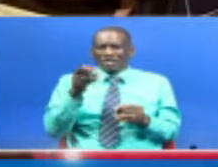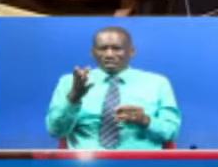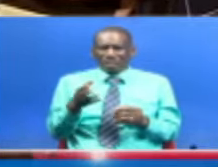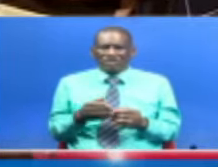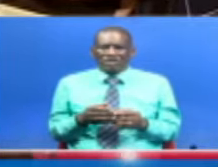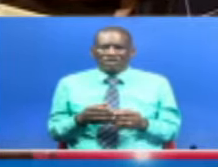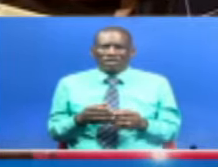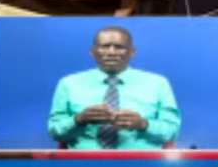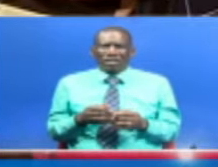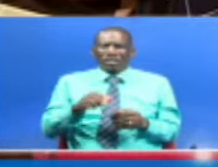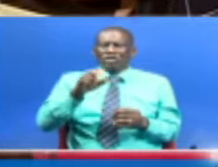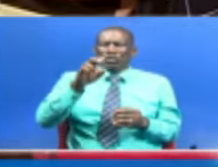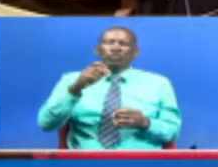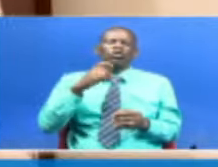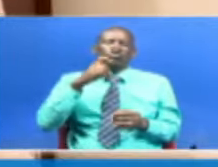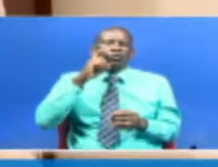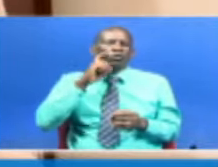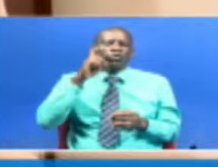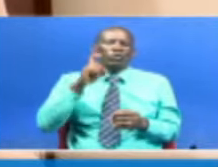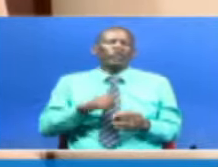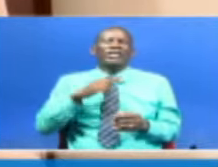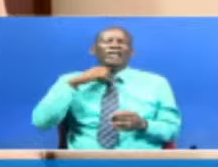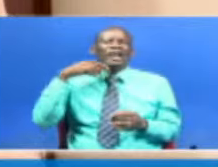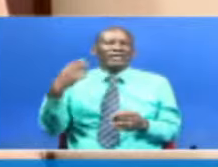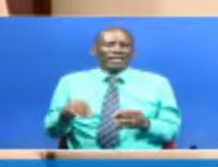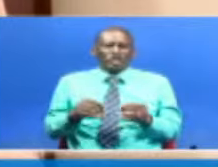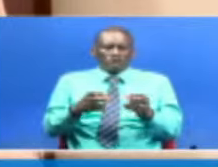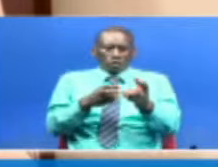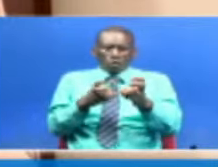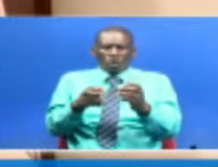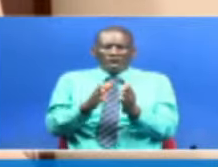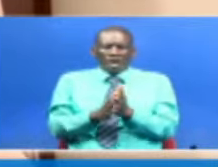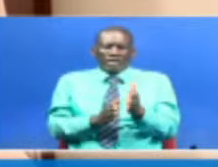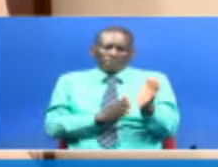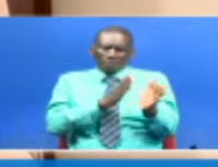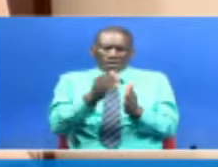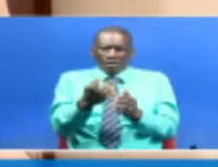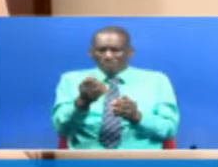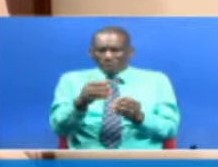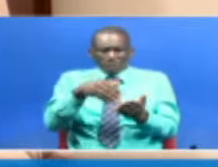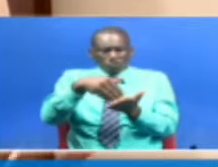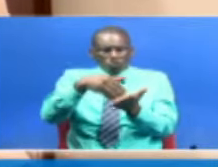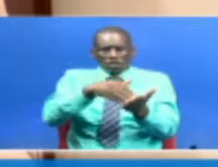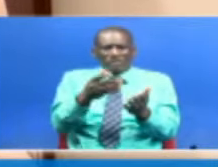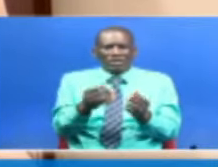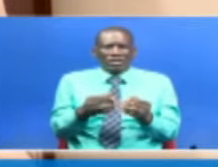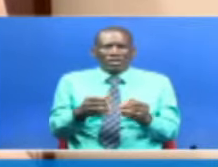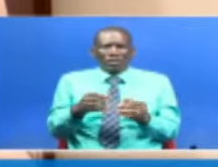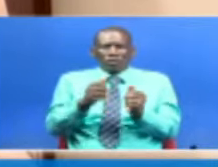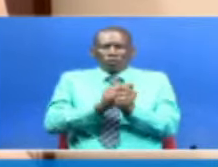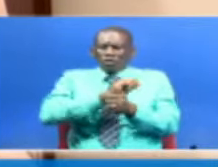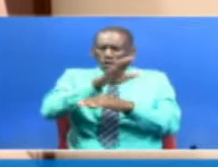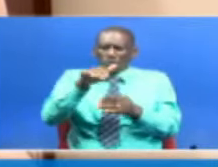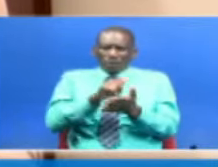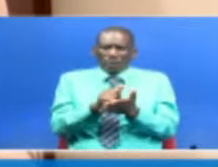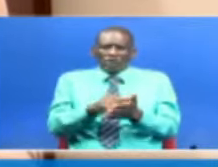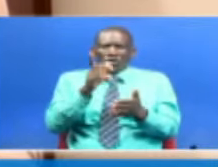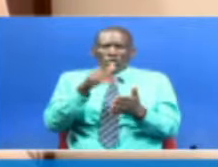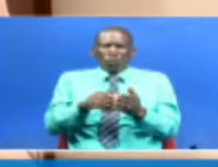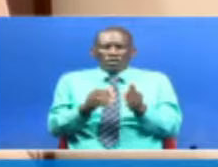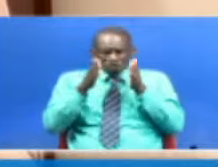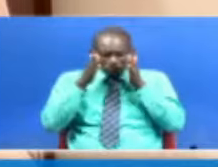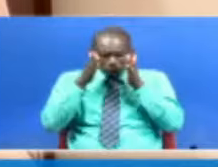The Ukraine-Russia war and the impact it's had on logistics and currency fluctuations. In light of all that, what is the